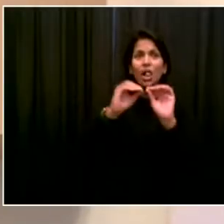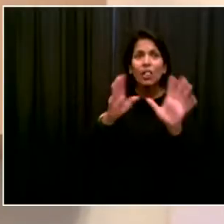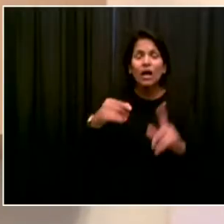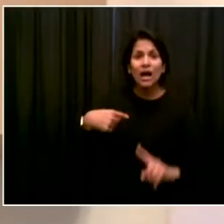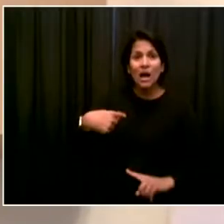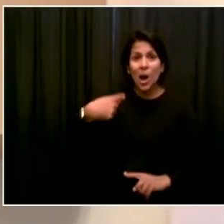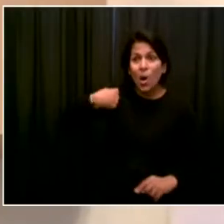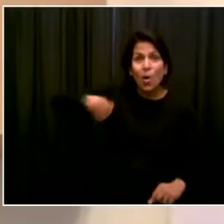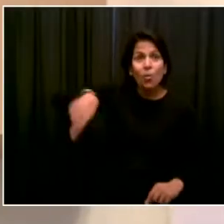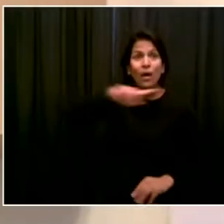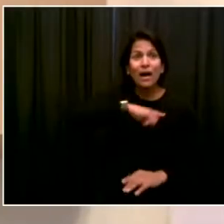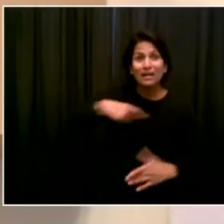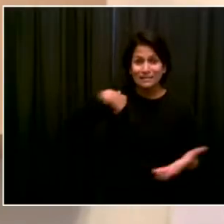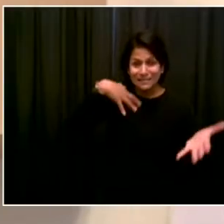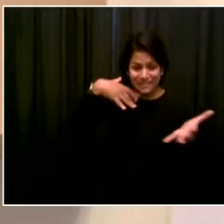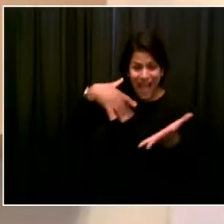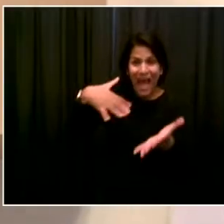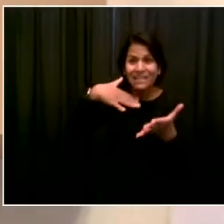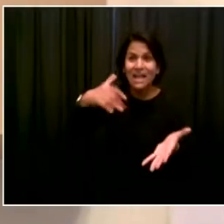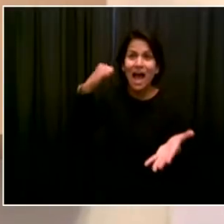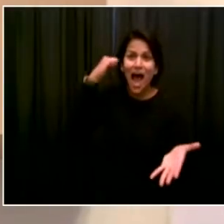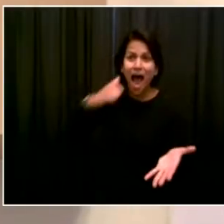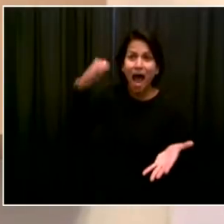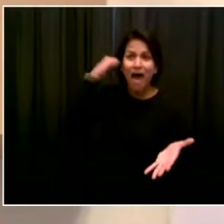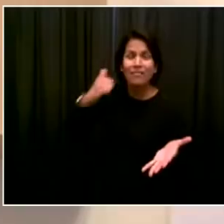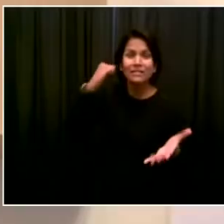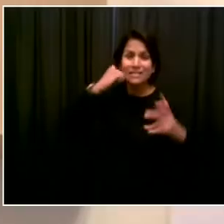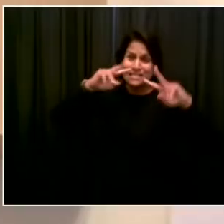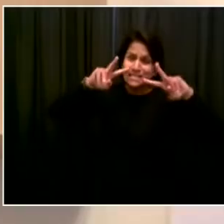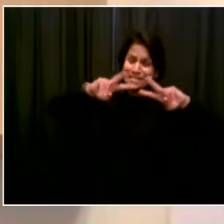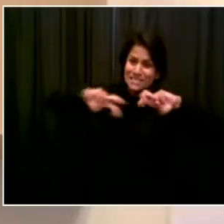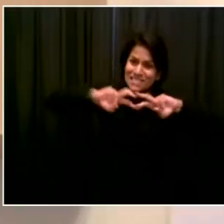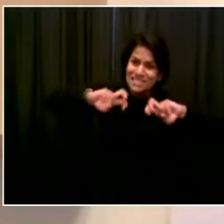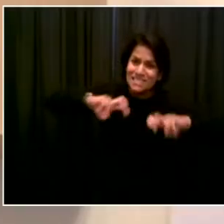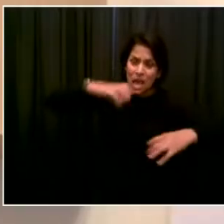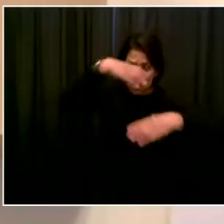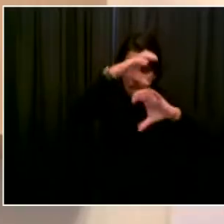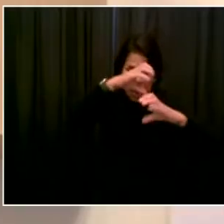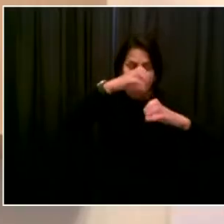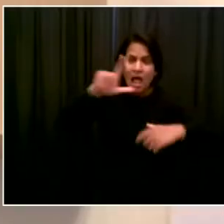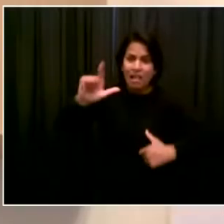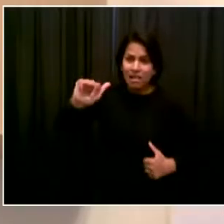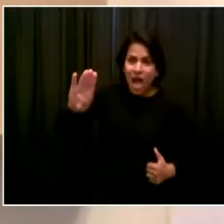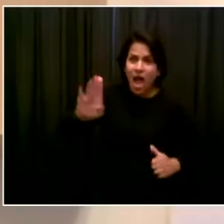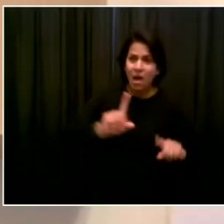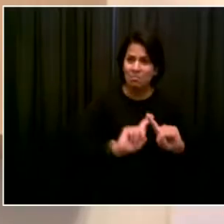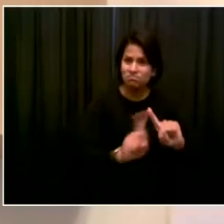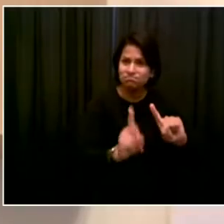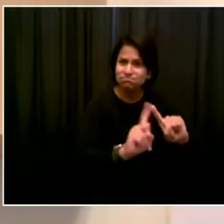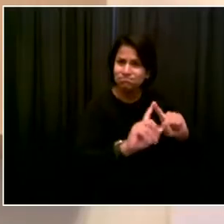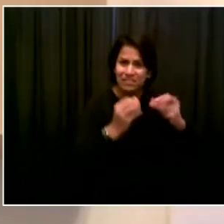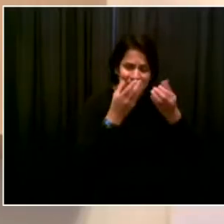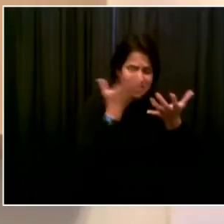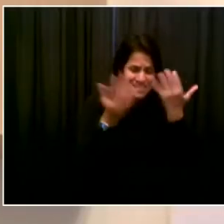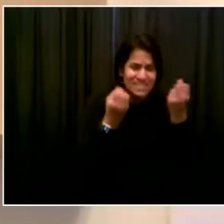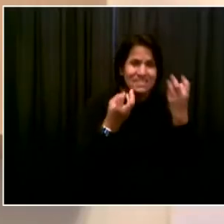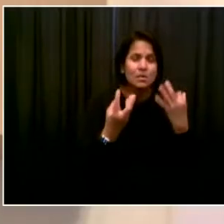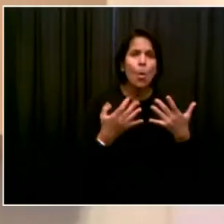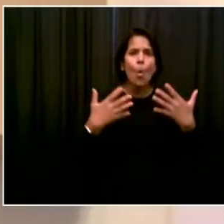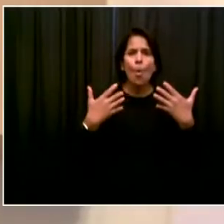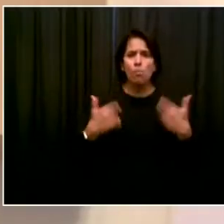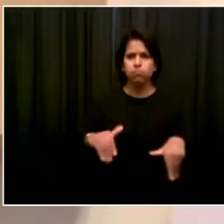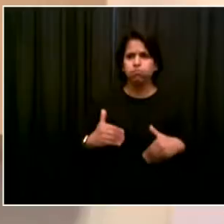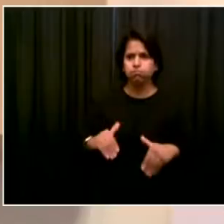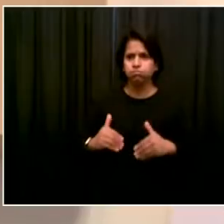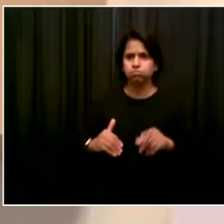6.2 billion people around the world have had at least one dose. We've never seen this type of experience with so